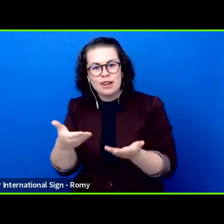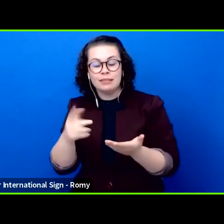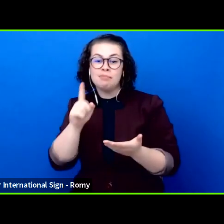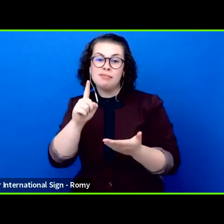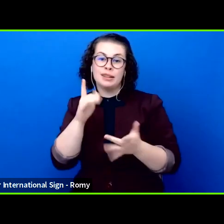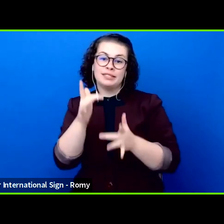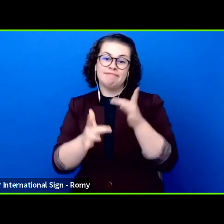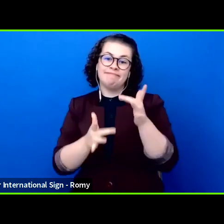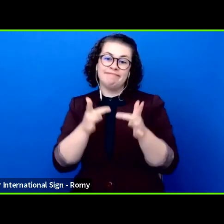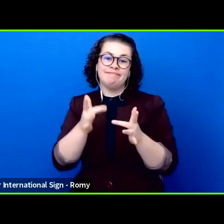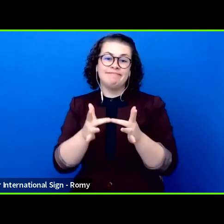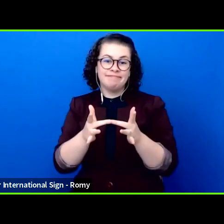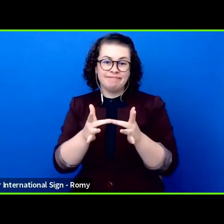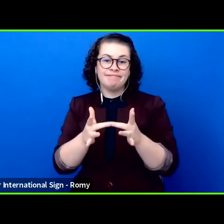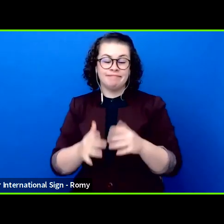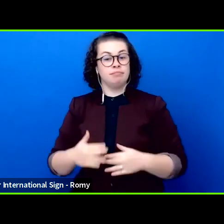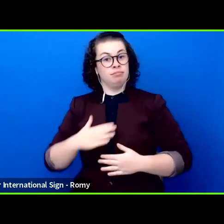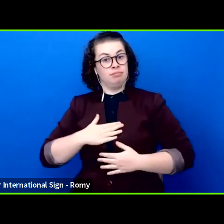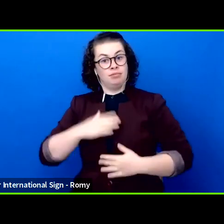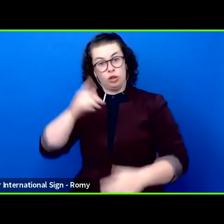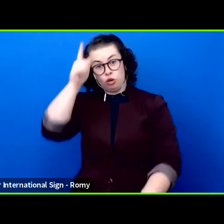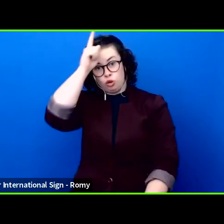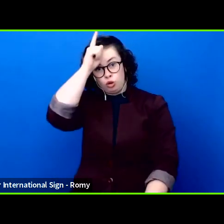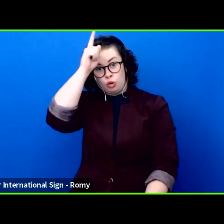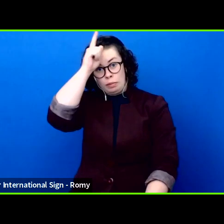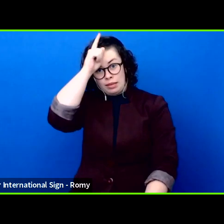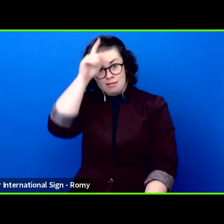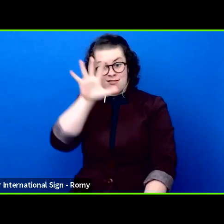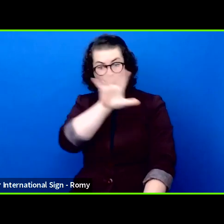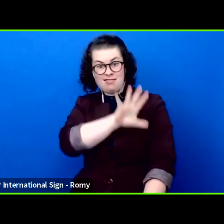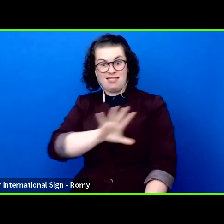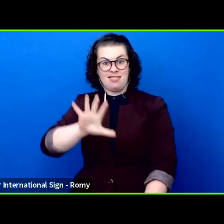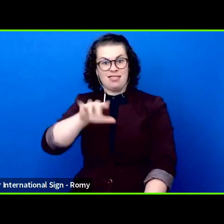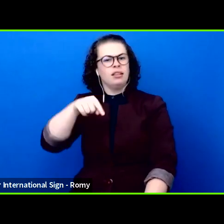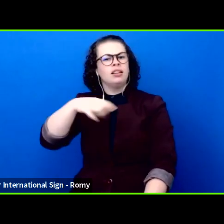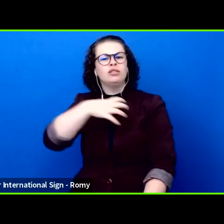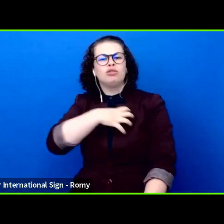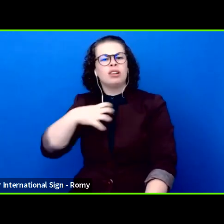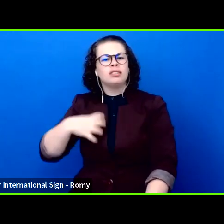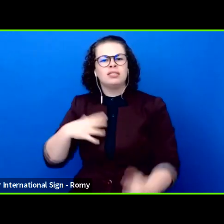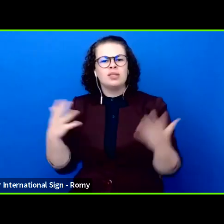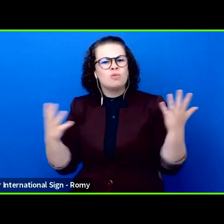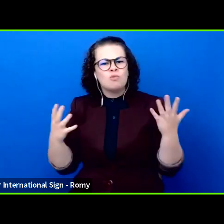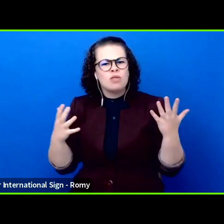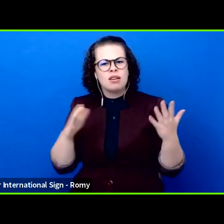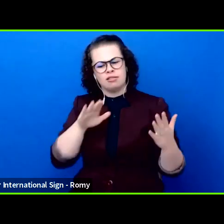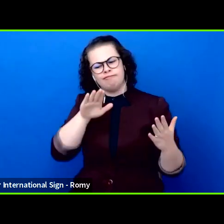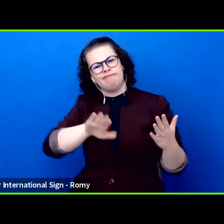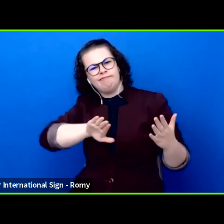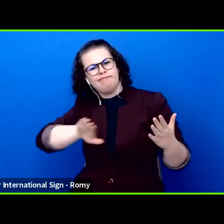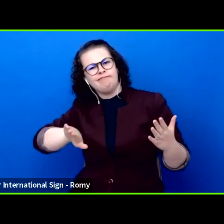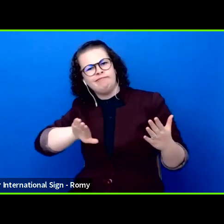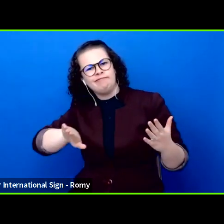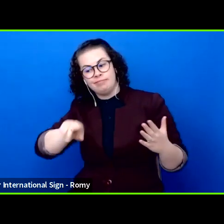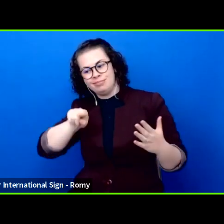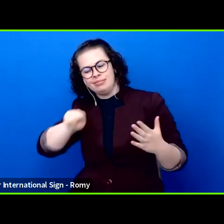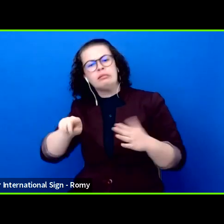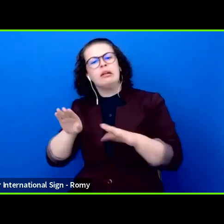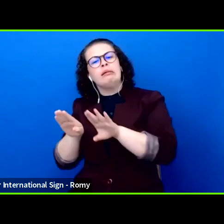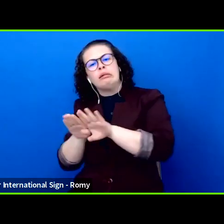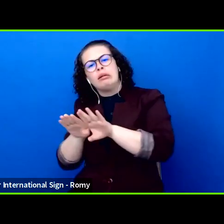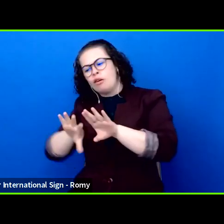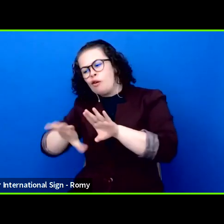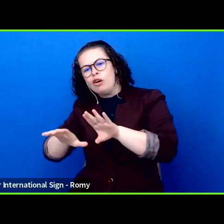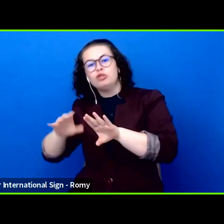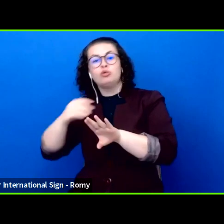located in the southeast of Germany, close to the borders of Poland and the Czech Republic. As an important cultural